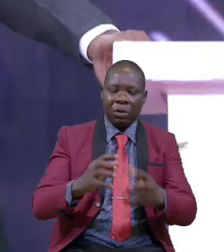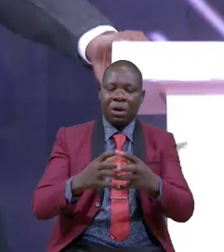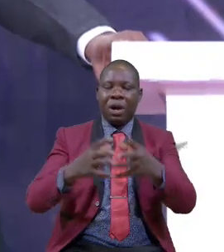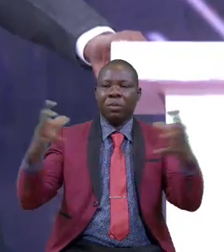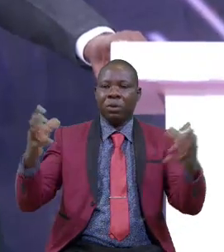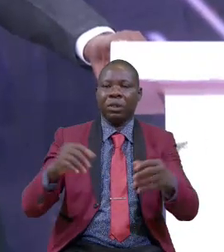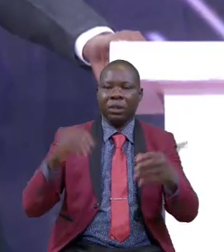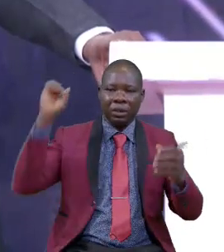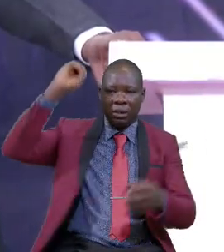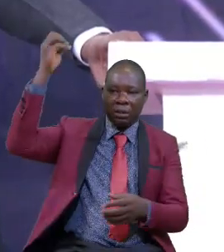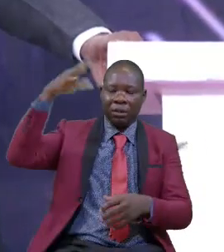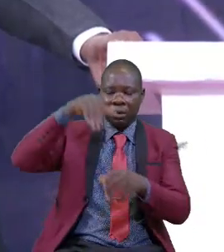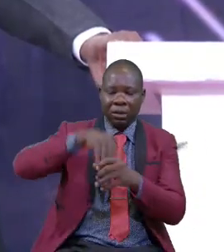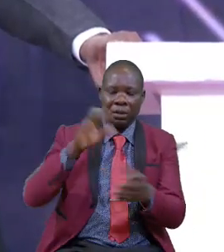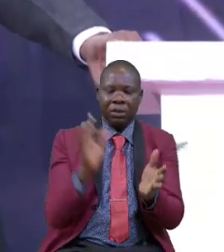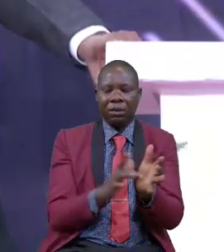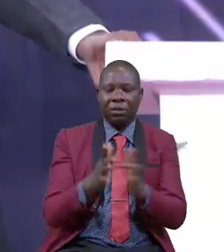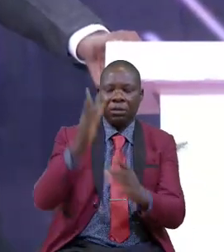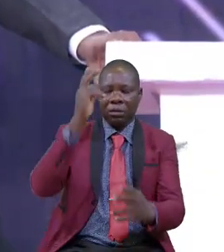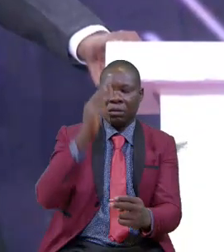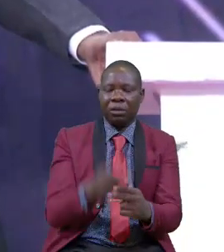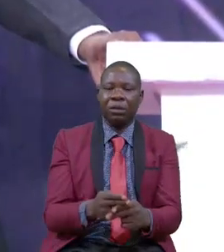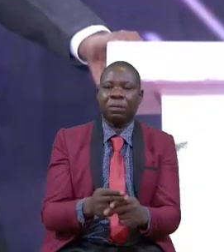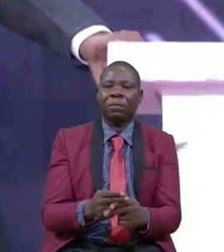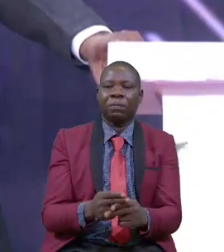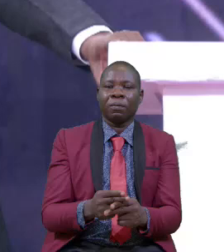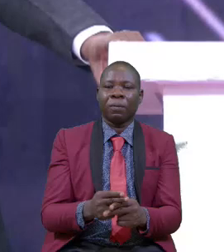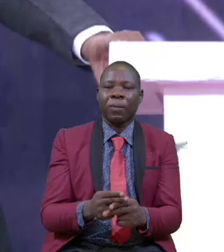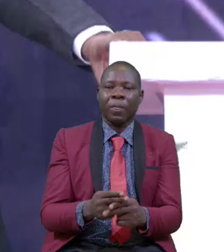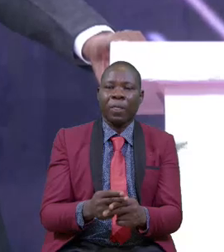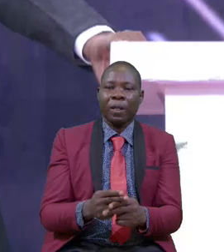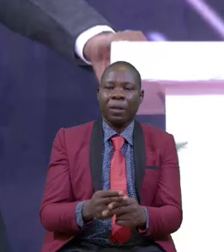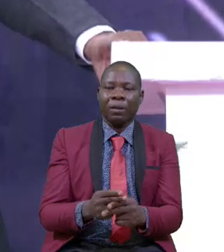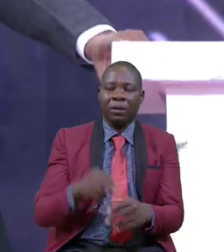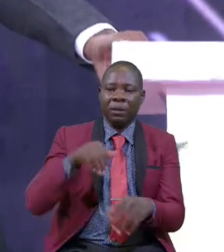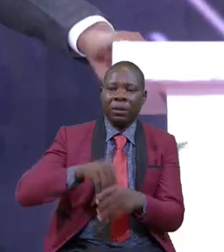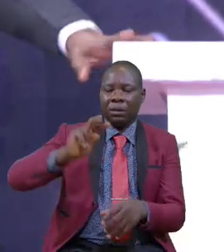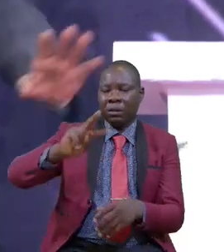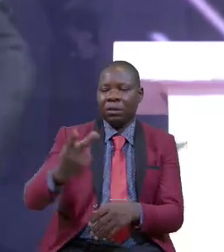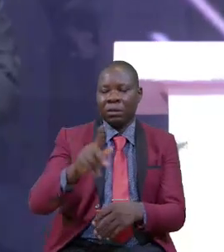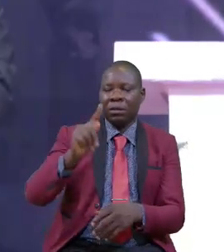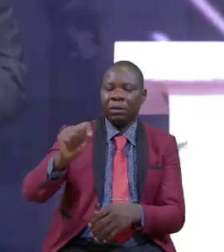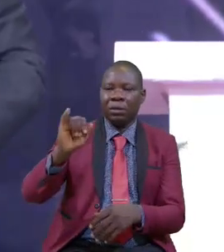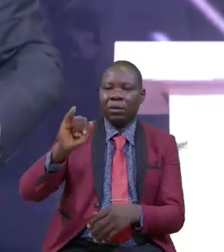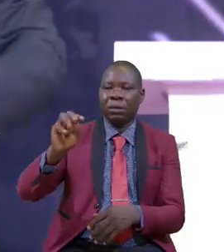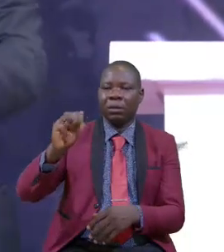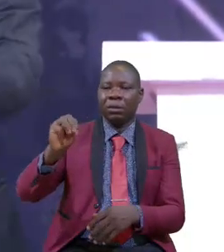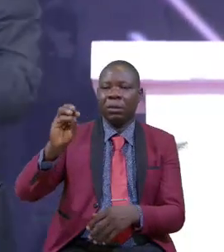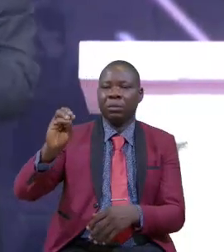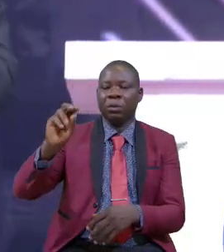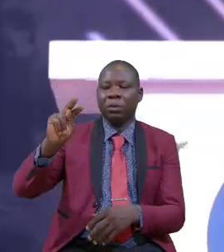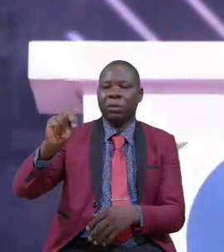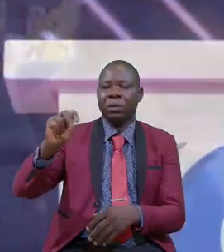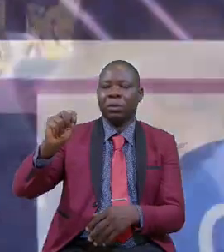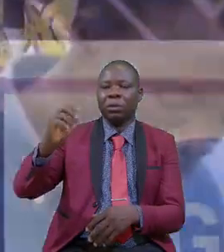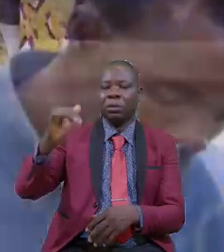in Jesus' name. And we're looking at 2 Timothy chapter 2. I'm reading from verse 21.